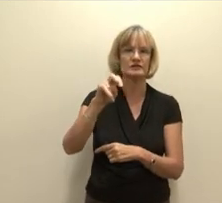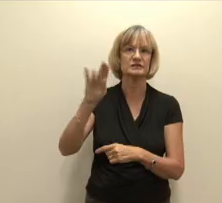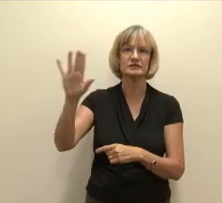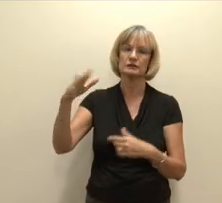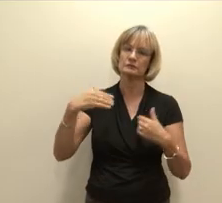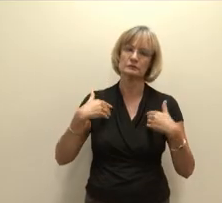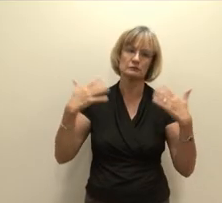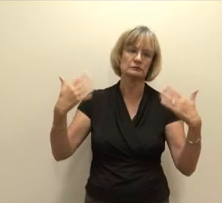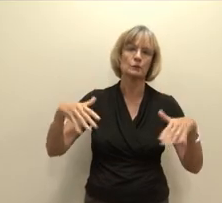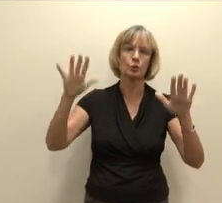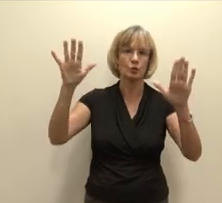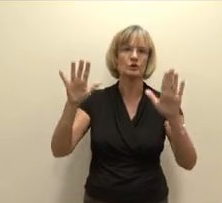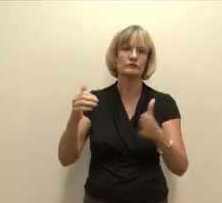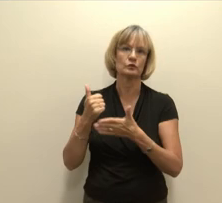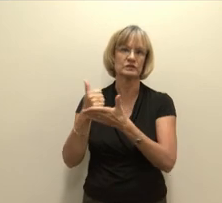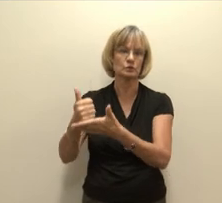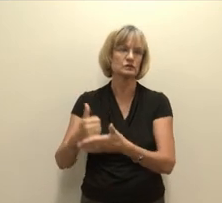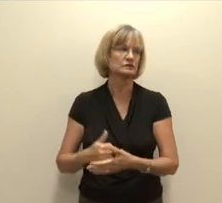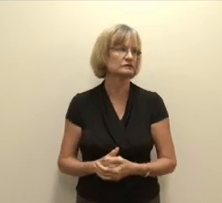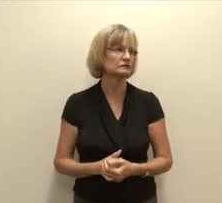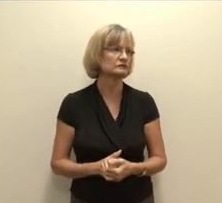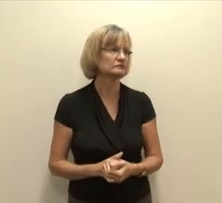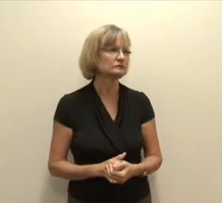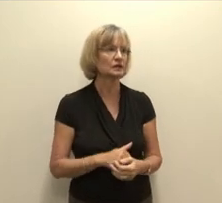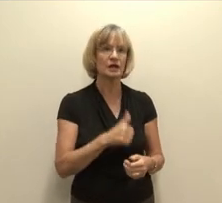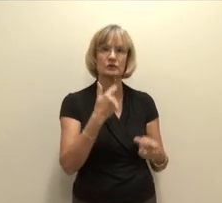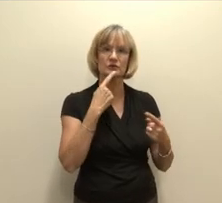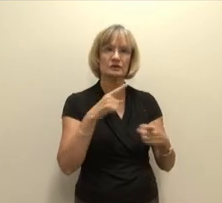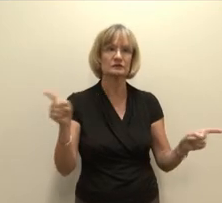Thank you. Any other announcements?